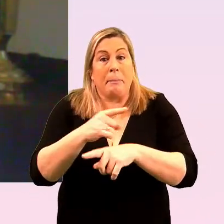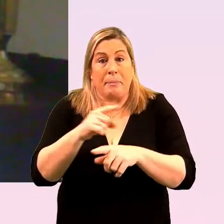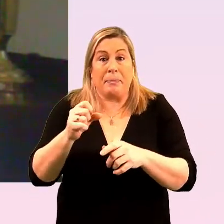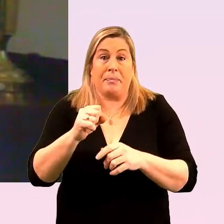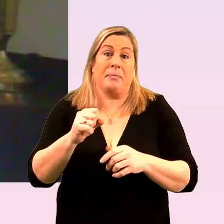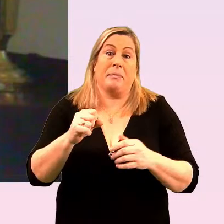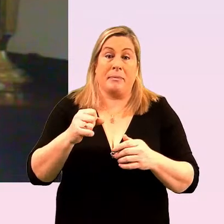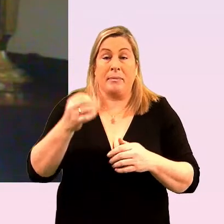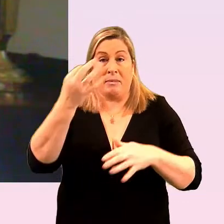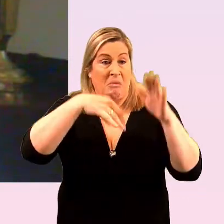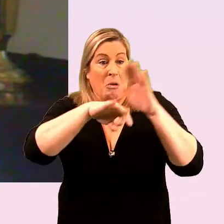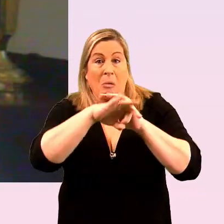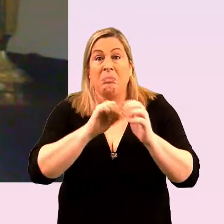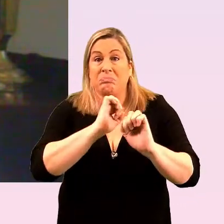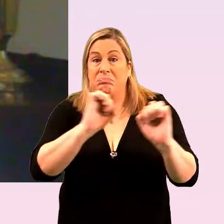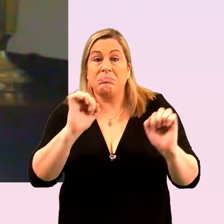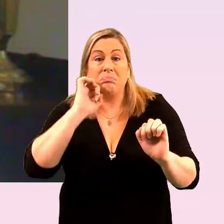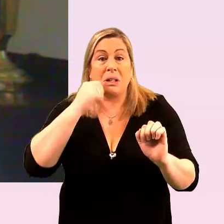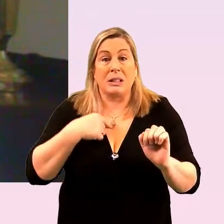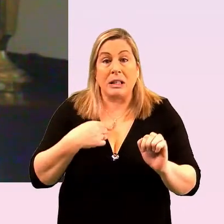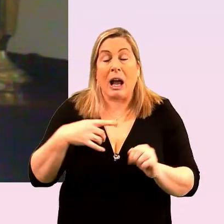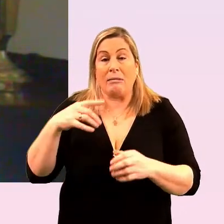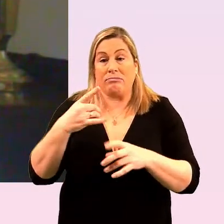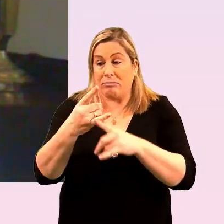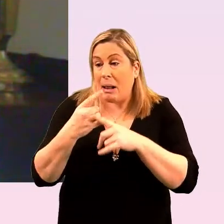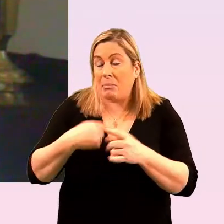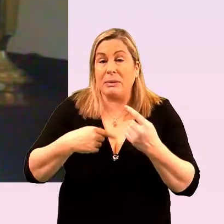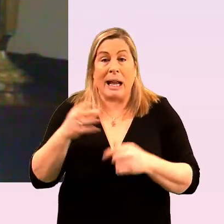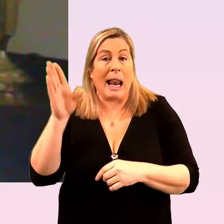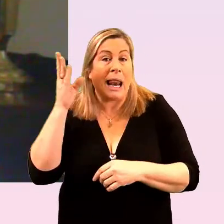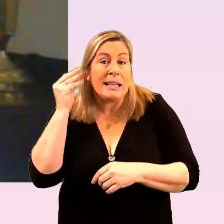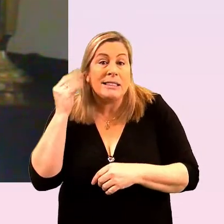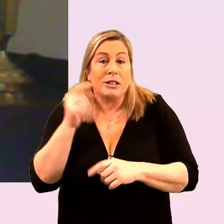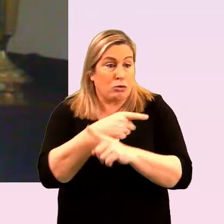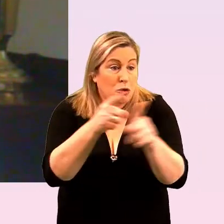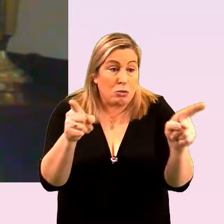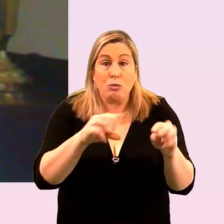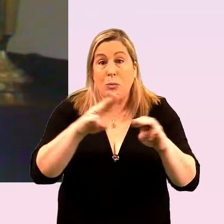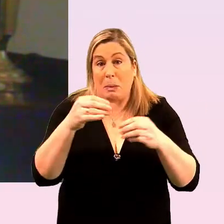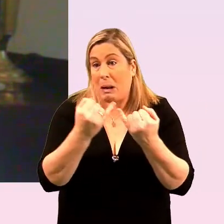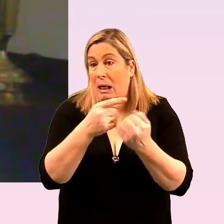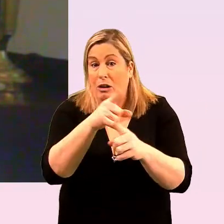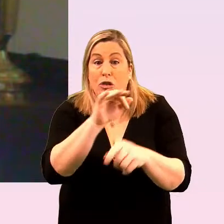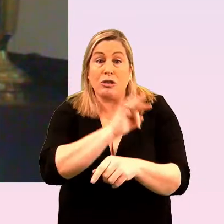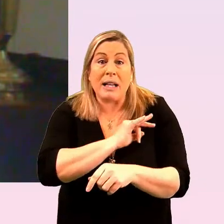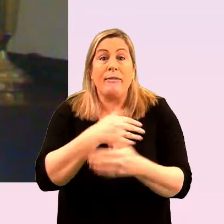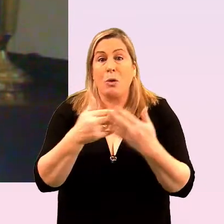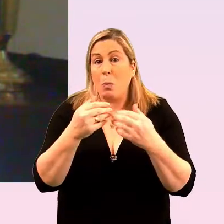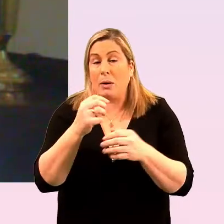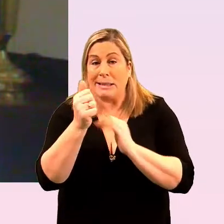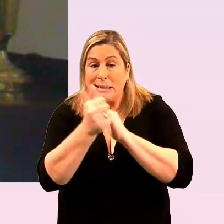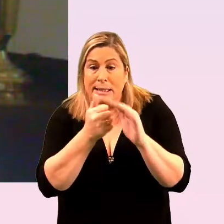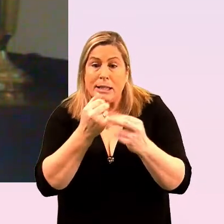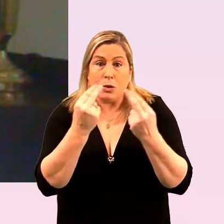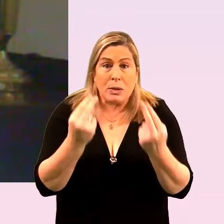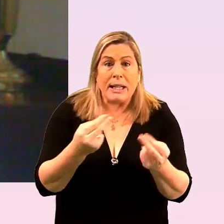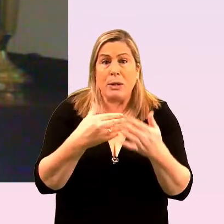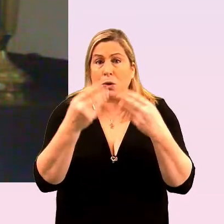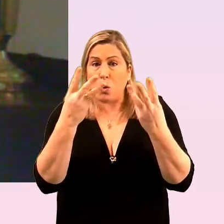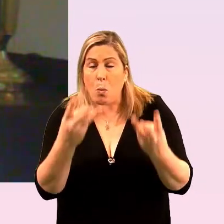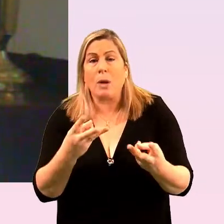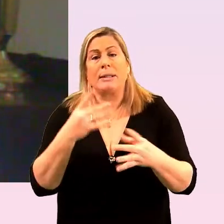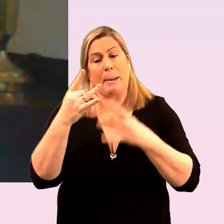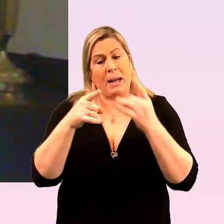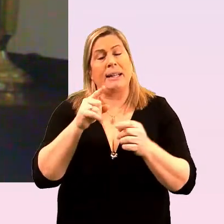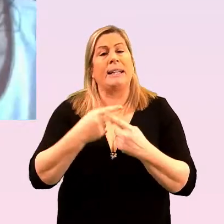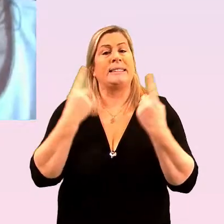I suppose, through listening to yourselves from what you want, and the skills that you need to actually make that difference for